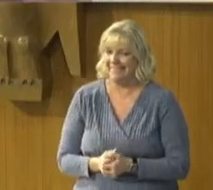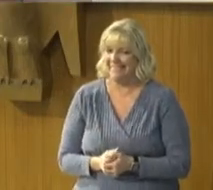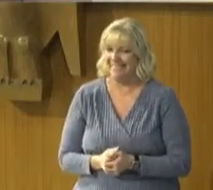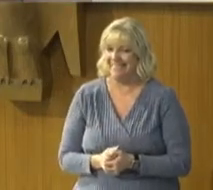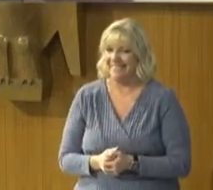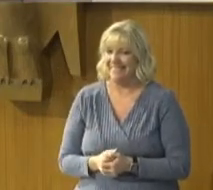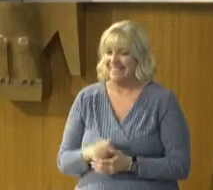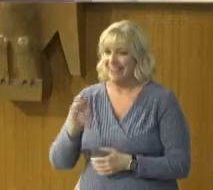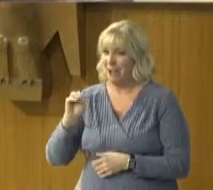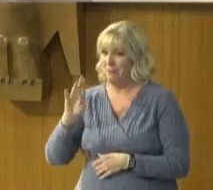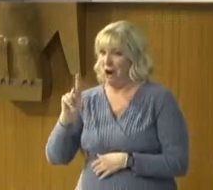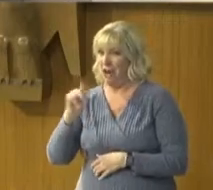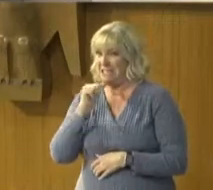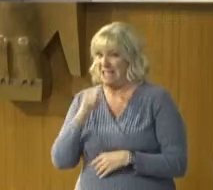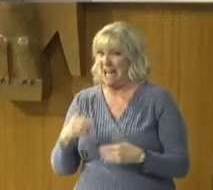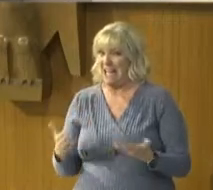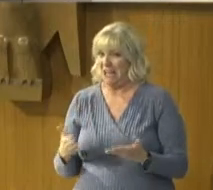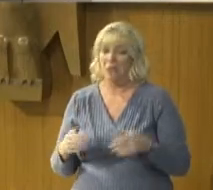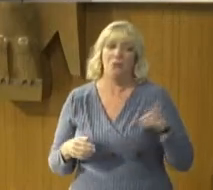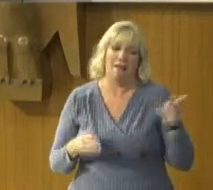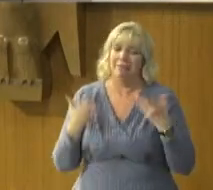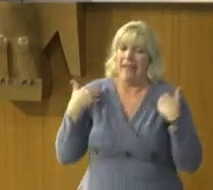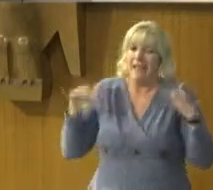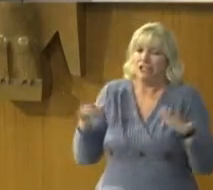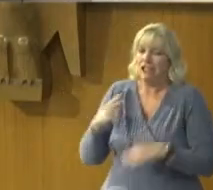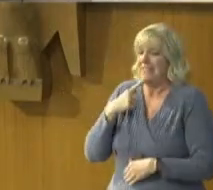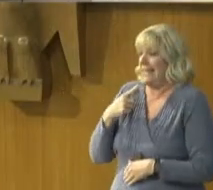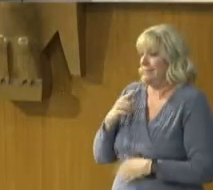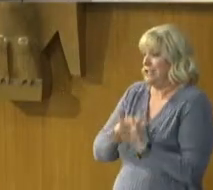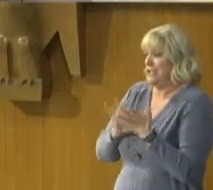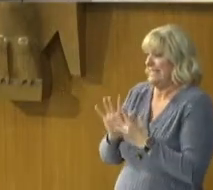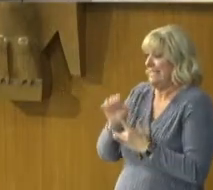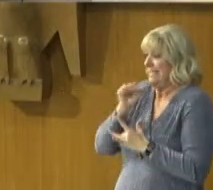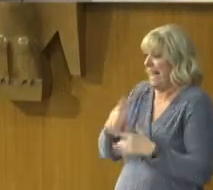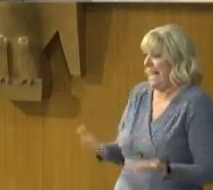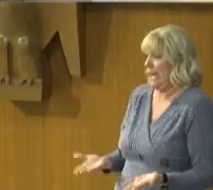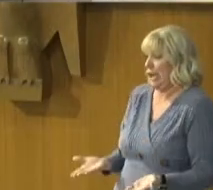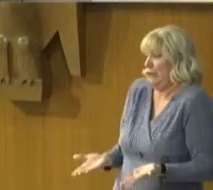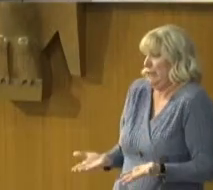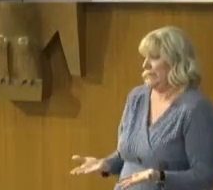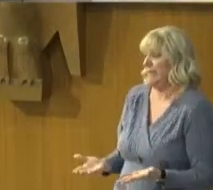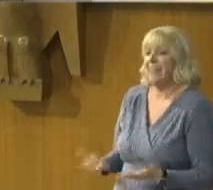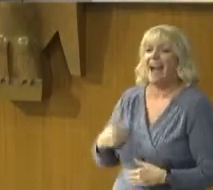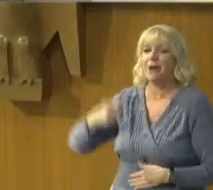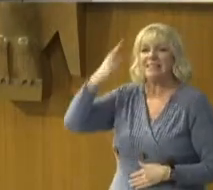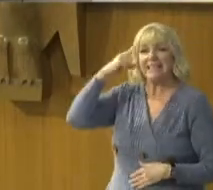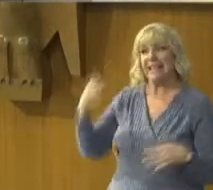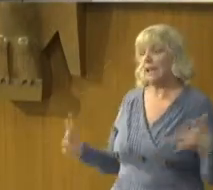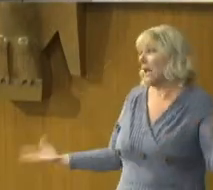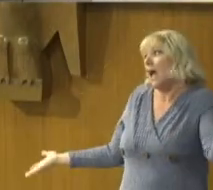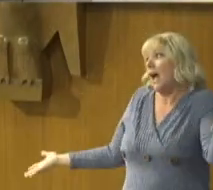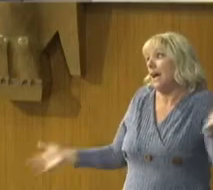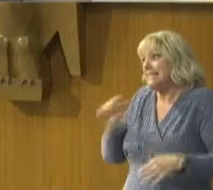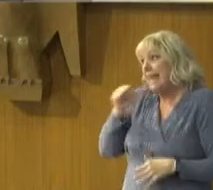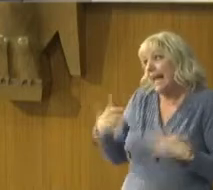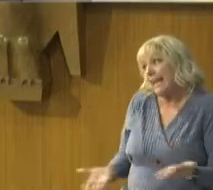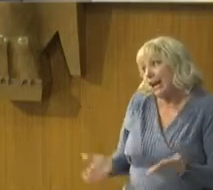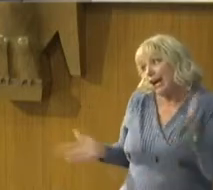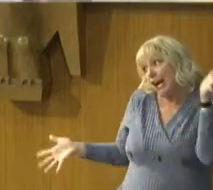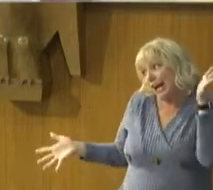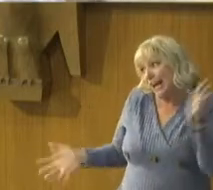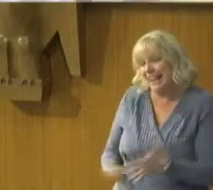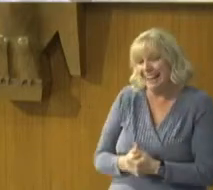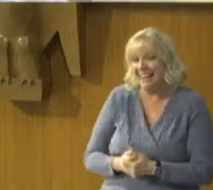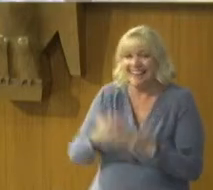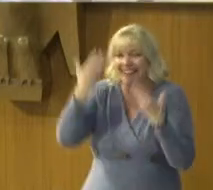He's not here, the angel says with a shrug. Or, I don't know, I like to imagine that maybe it was jazz hands. He's not here.